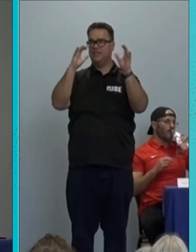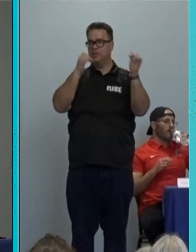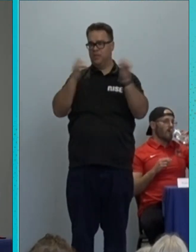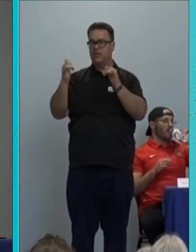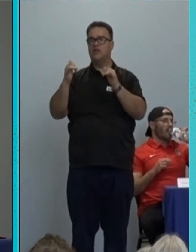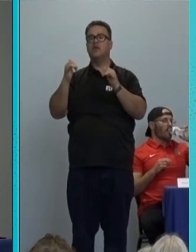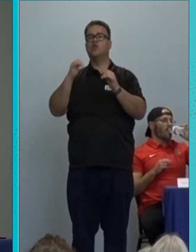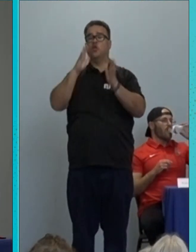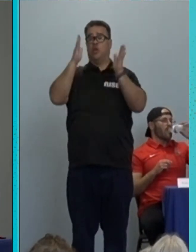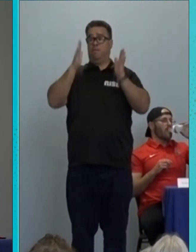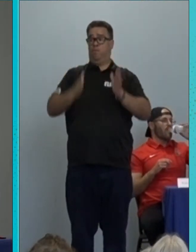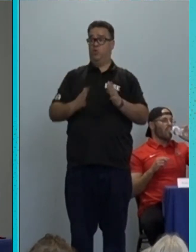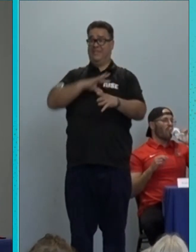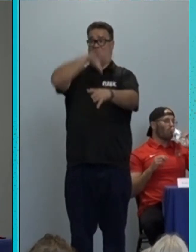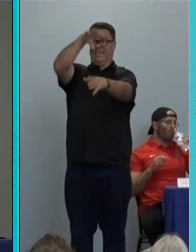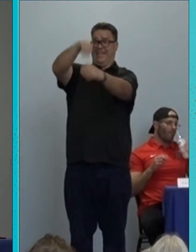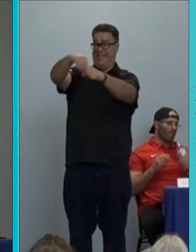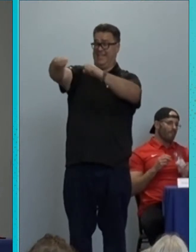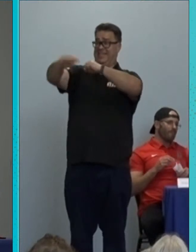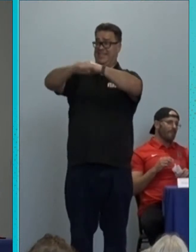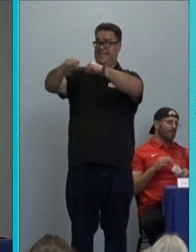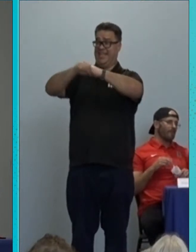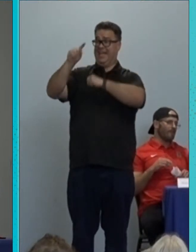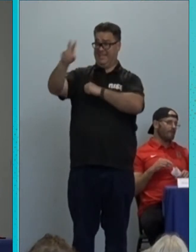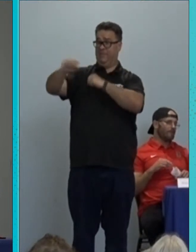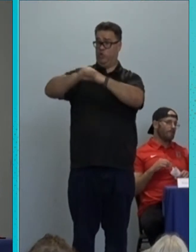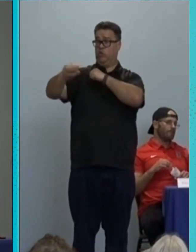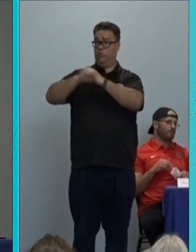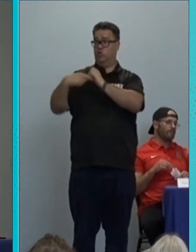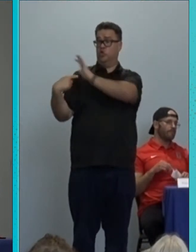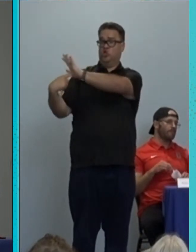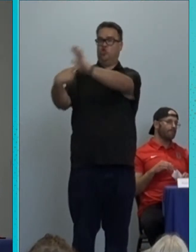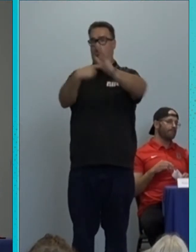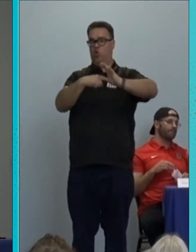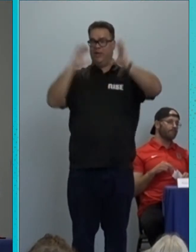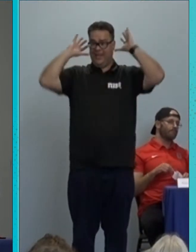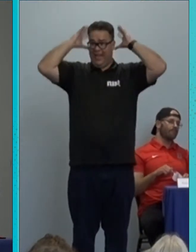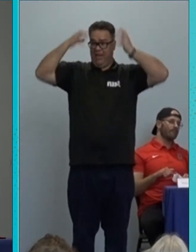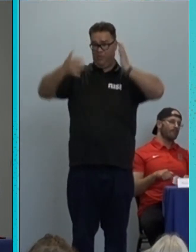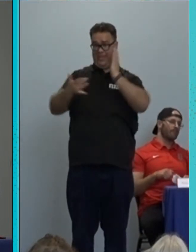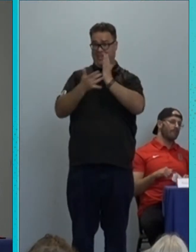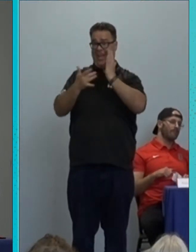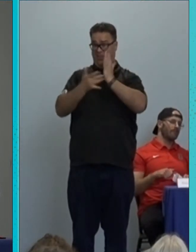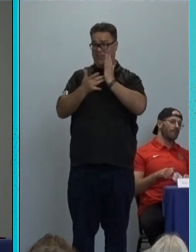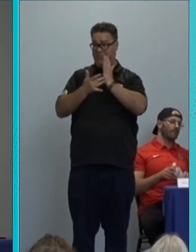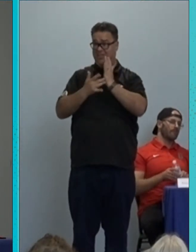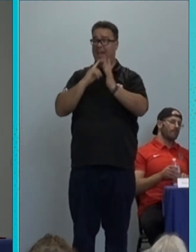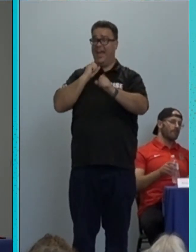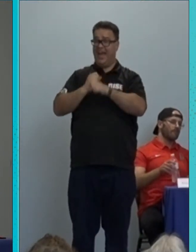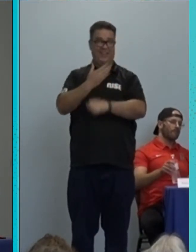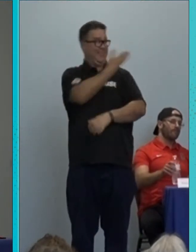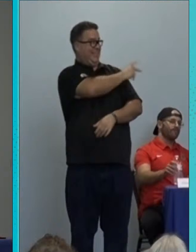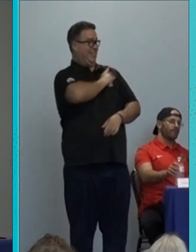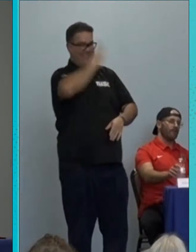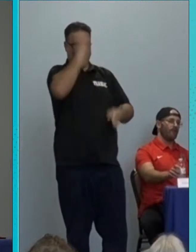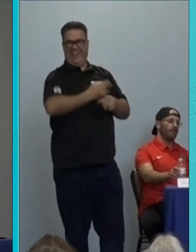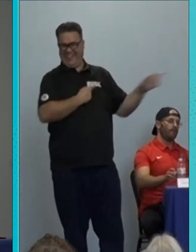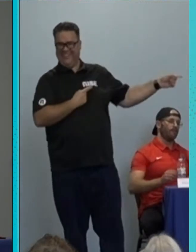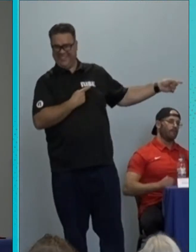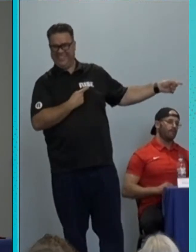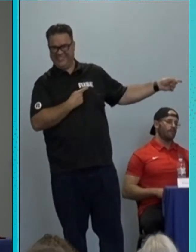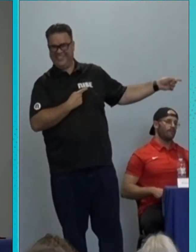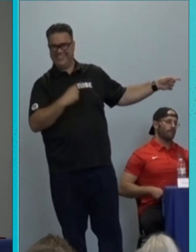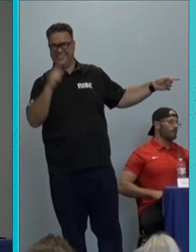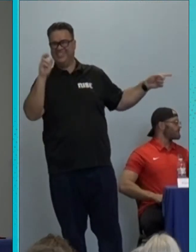The person who is in that commercial for this device is Keith's son,